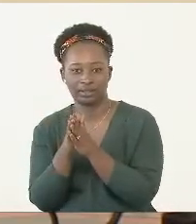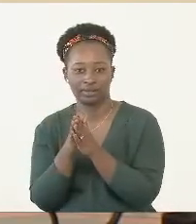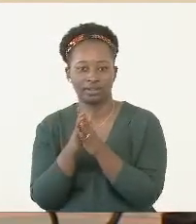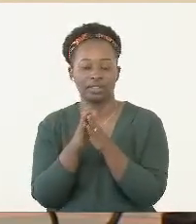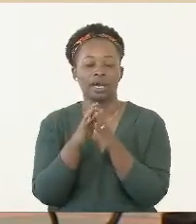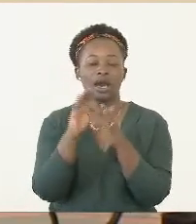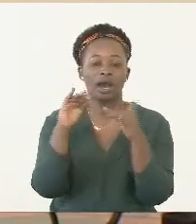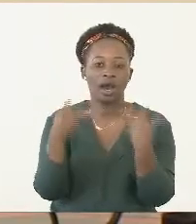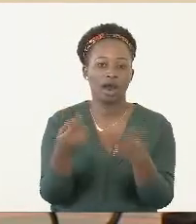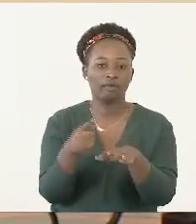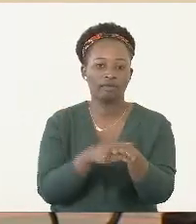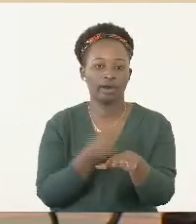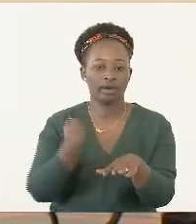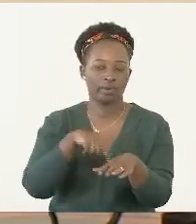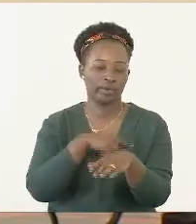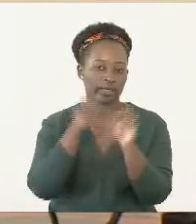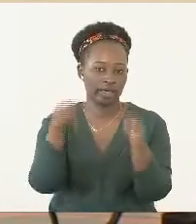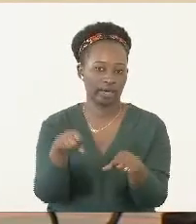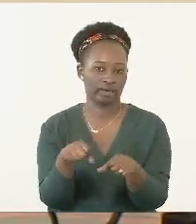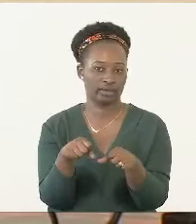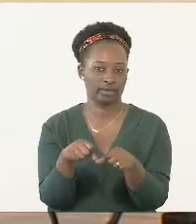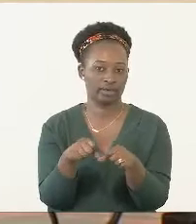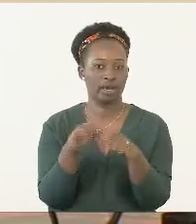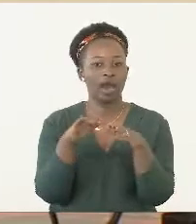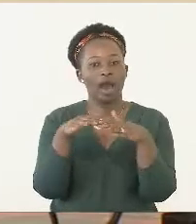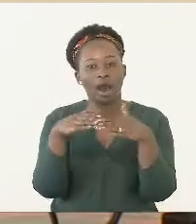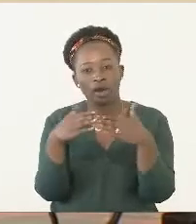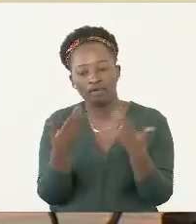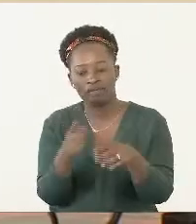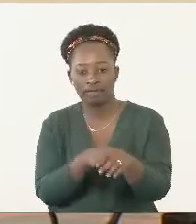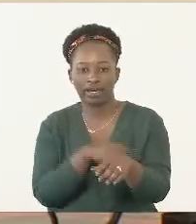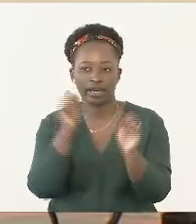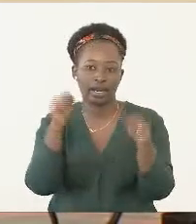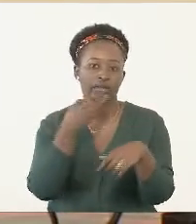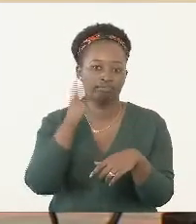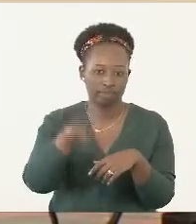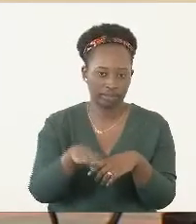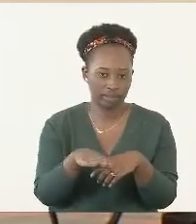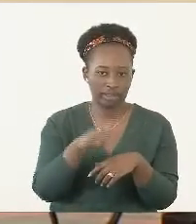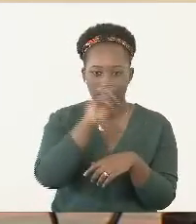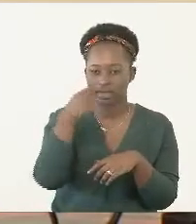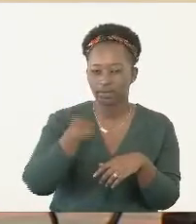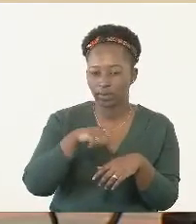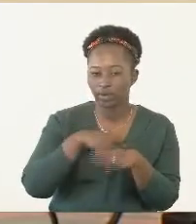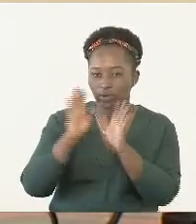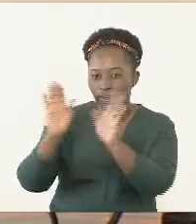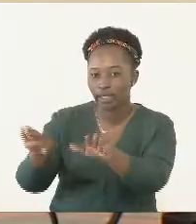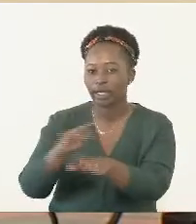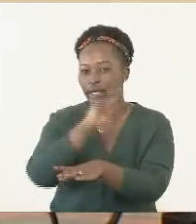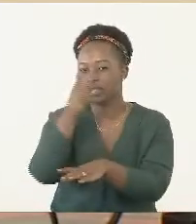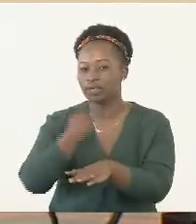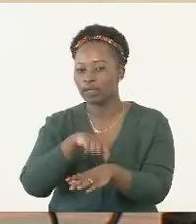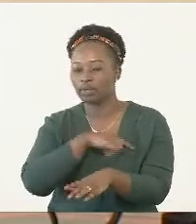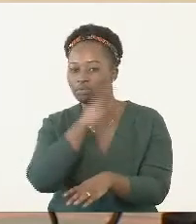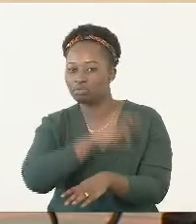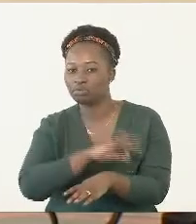How far good can they be? How far worse can they really be? Do we live with them? Do we take advantage of them?